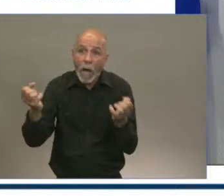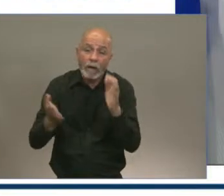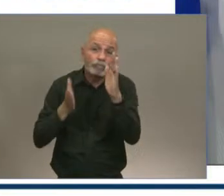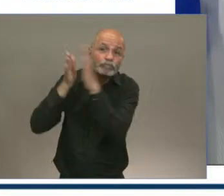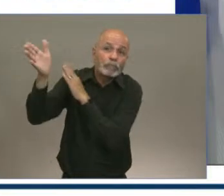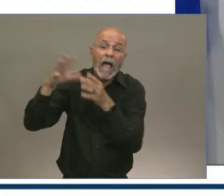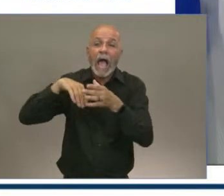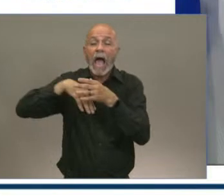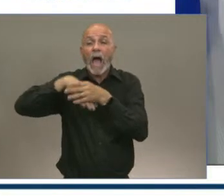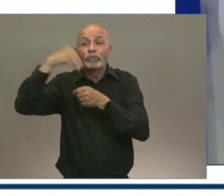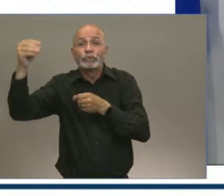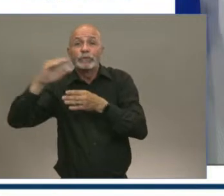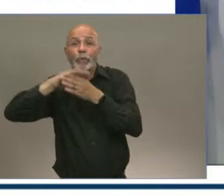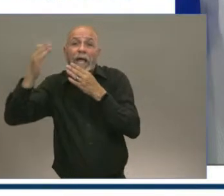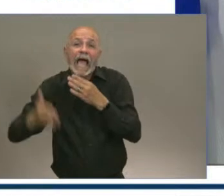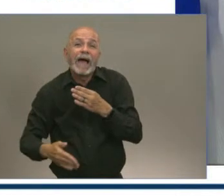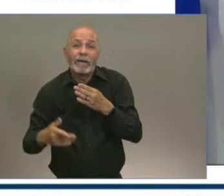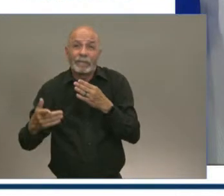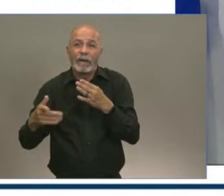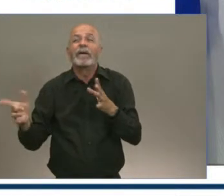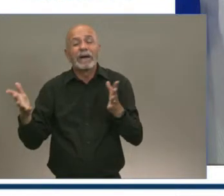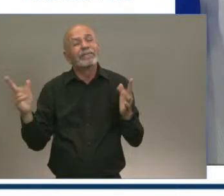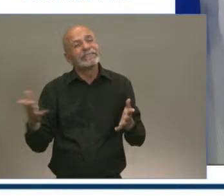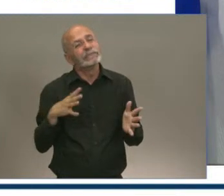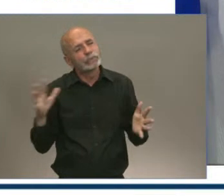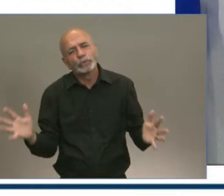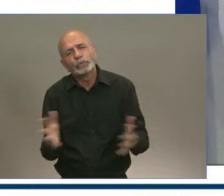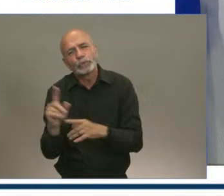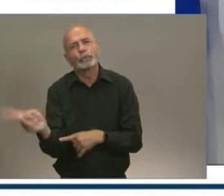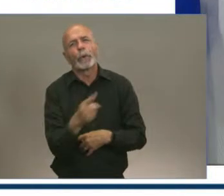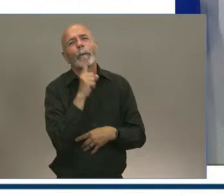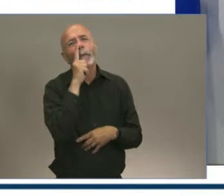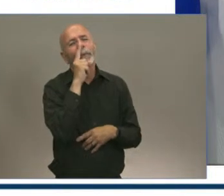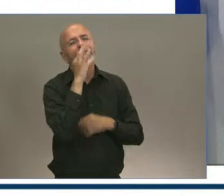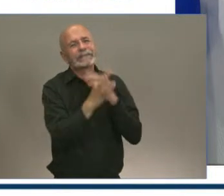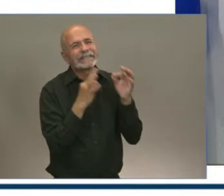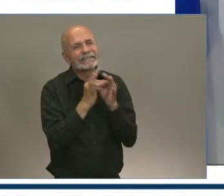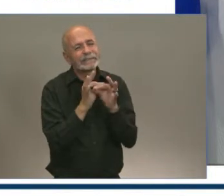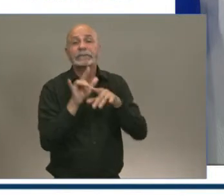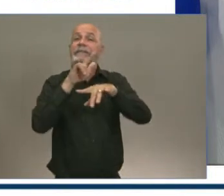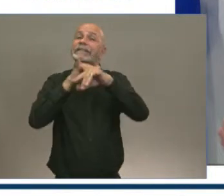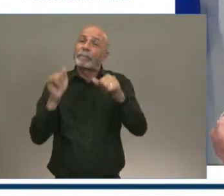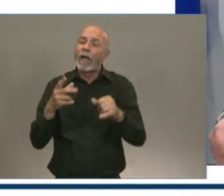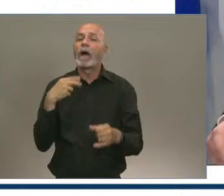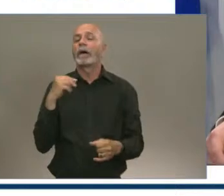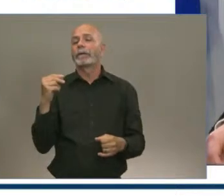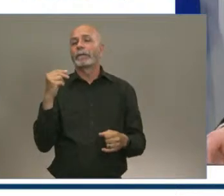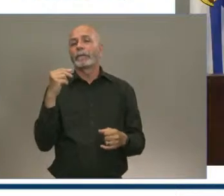tested once a week, so please plan to get your vaccine as well. Thank you and have a nice weekend.